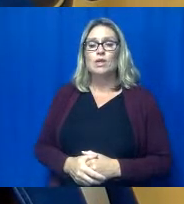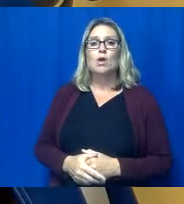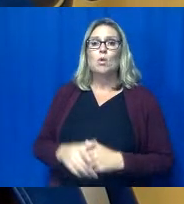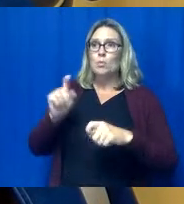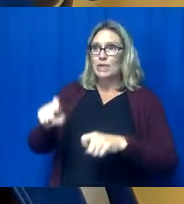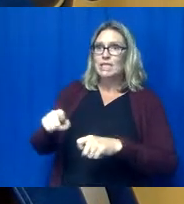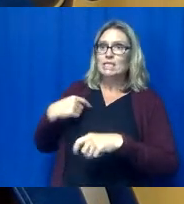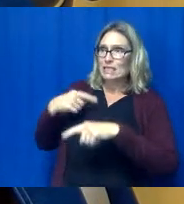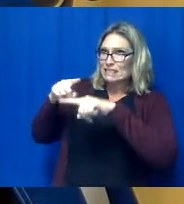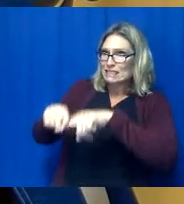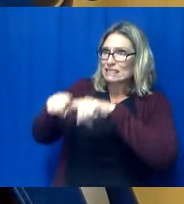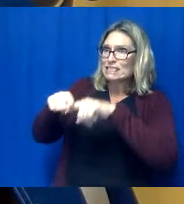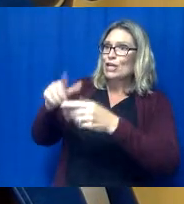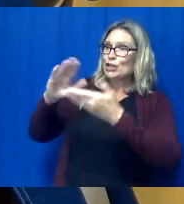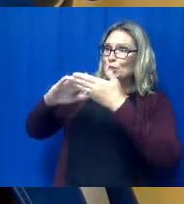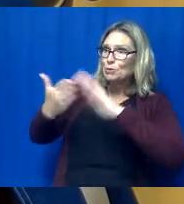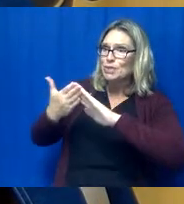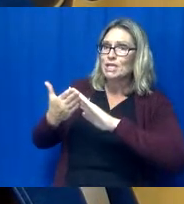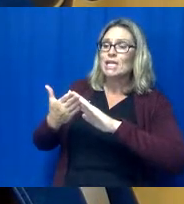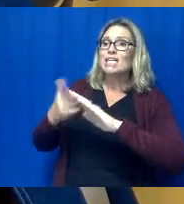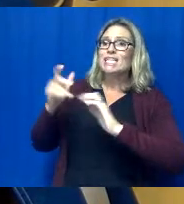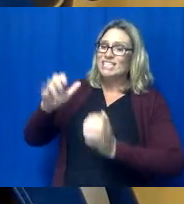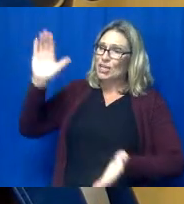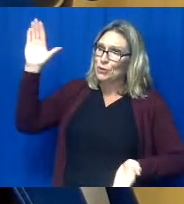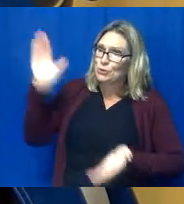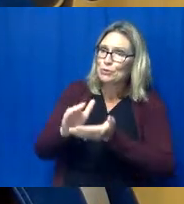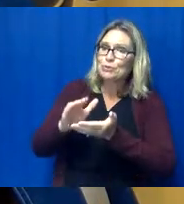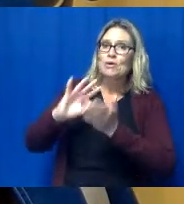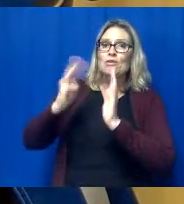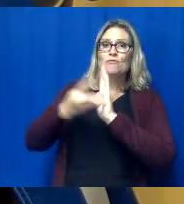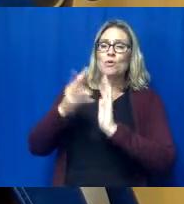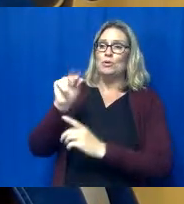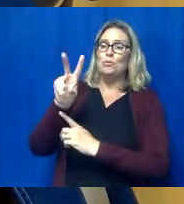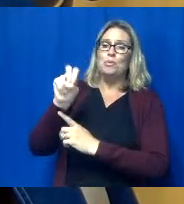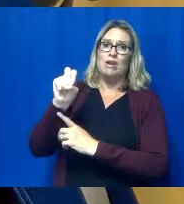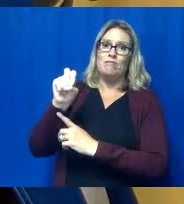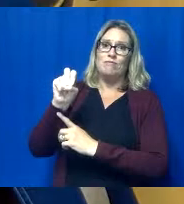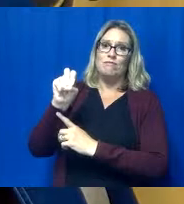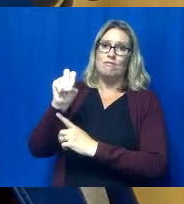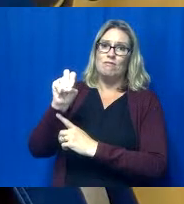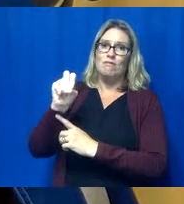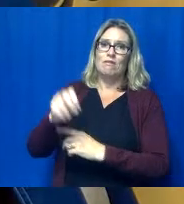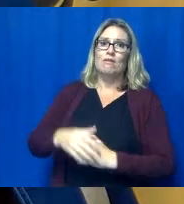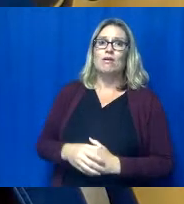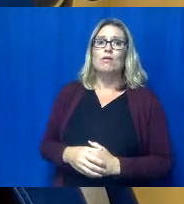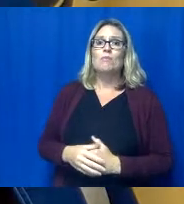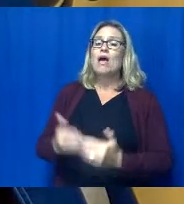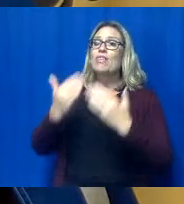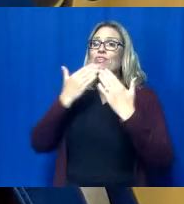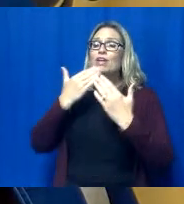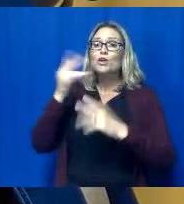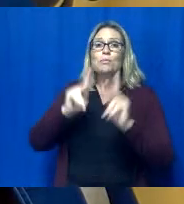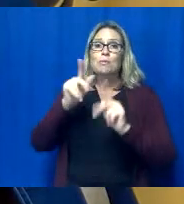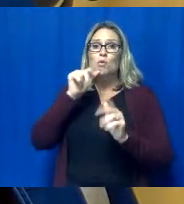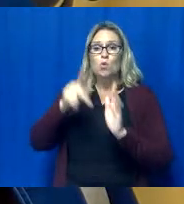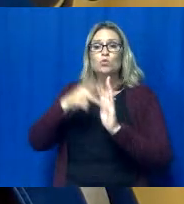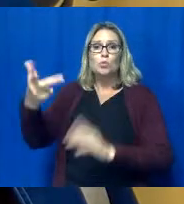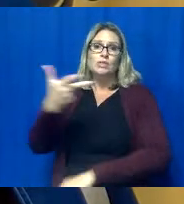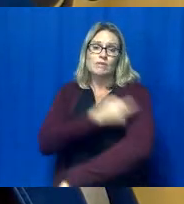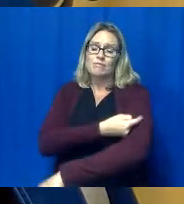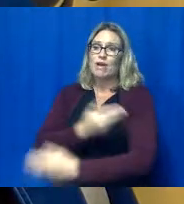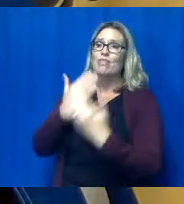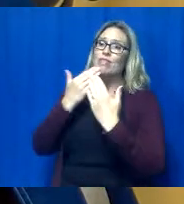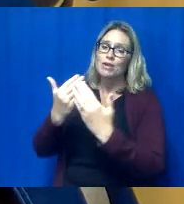to stop the 4th wave. So I want to thank all the citizens that are double vaccinated and